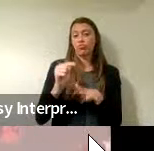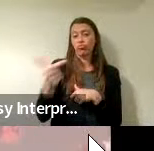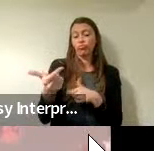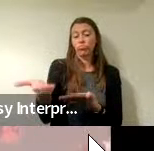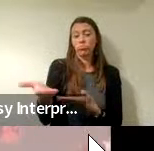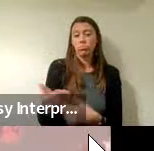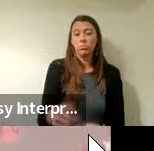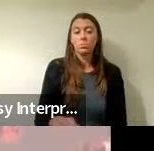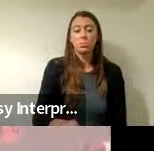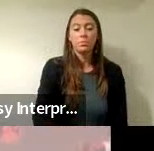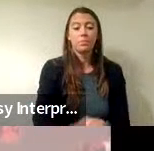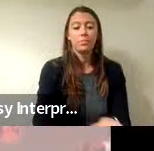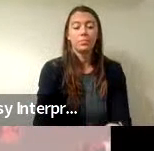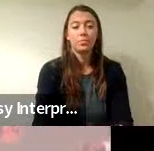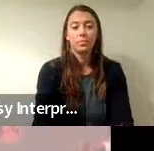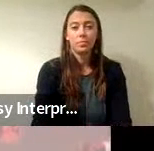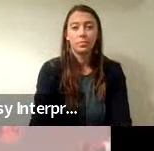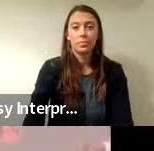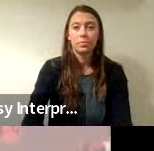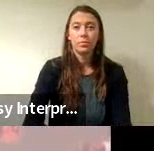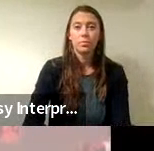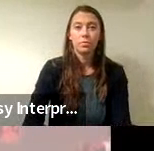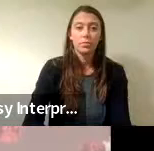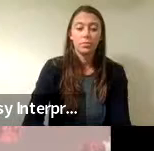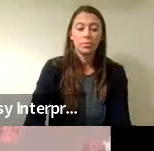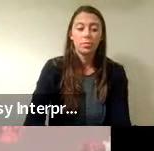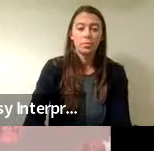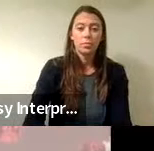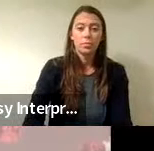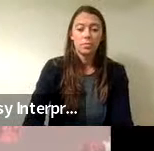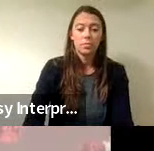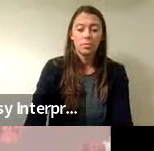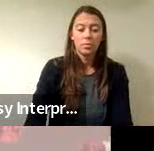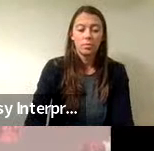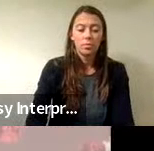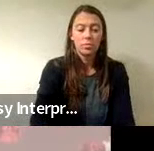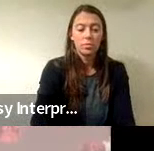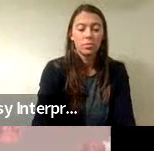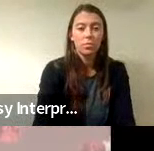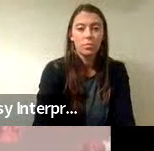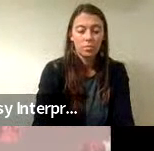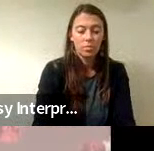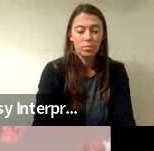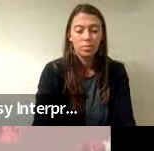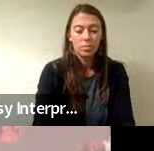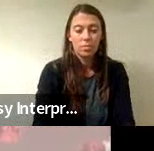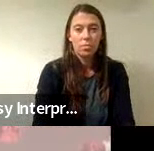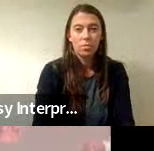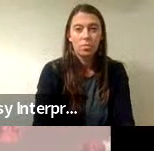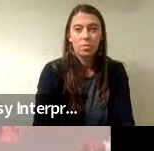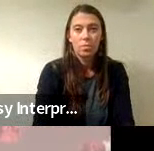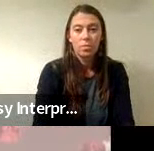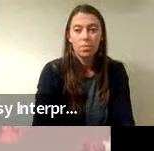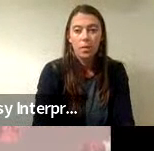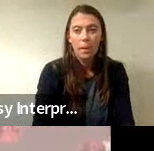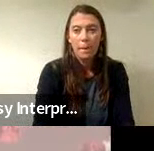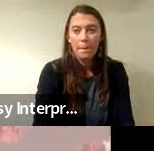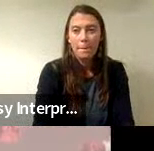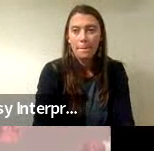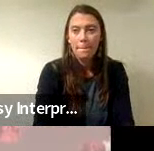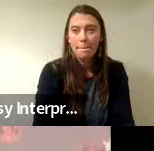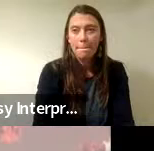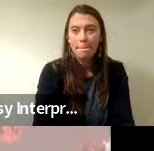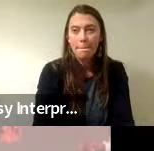on, please. Buenas tardes a todos. Buenas tardes a la